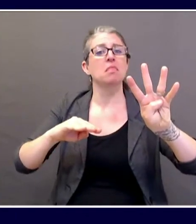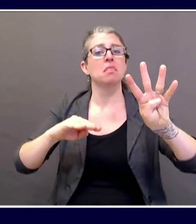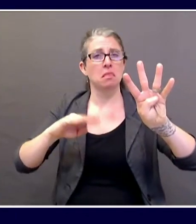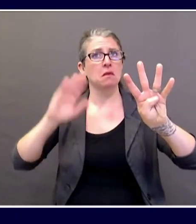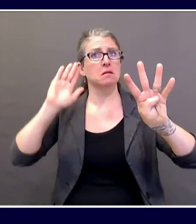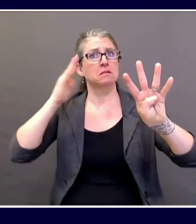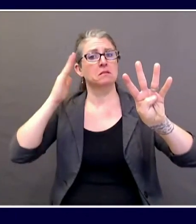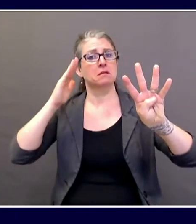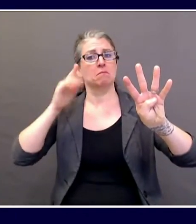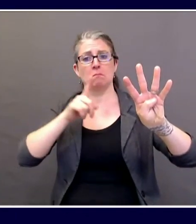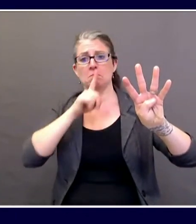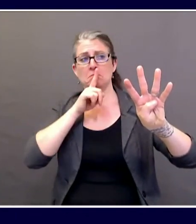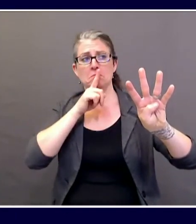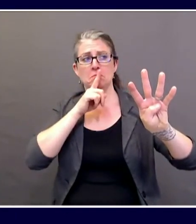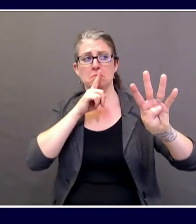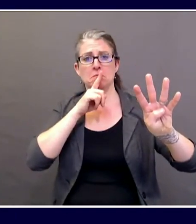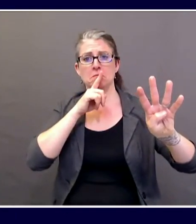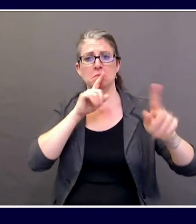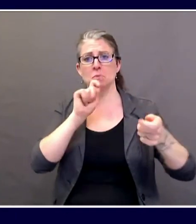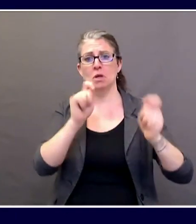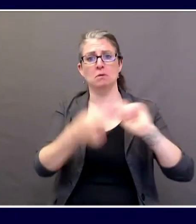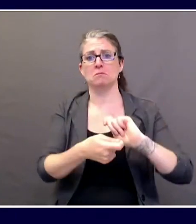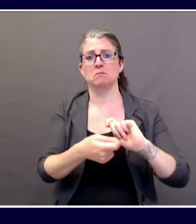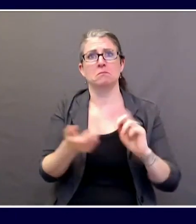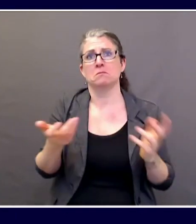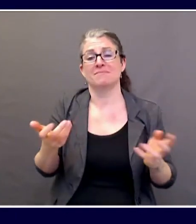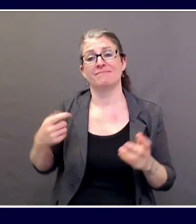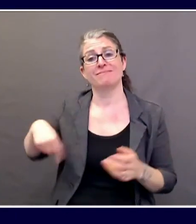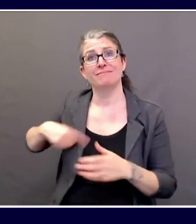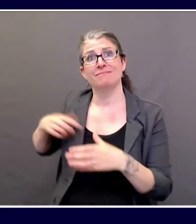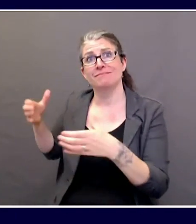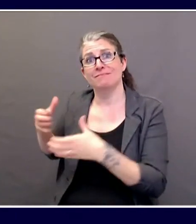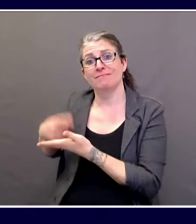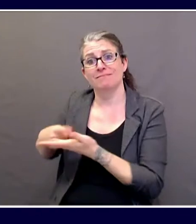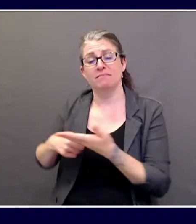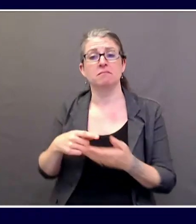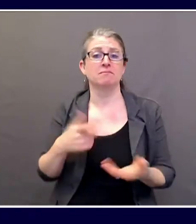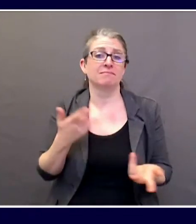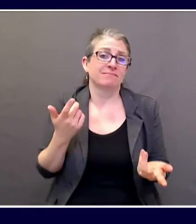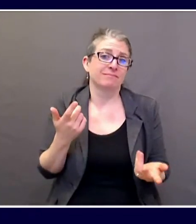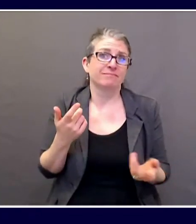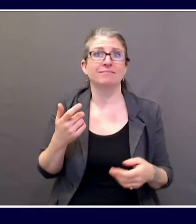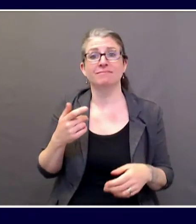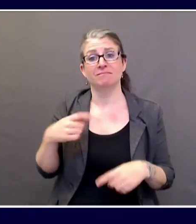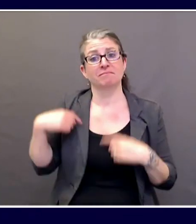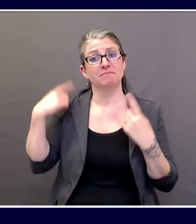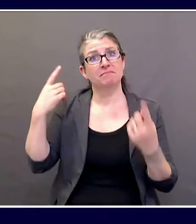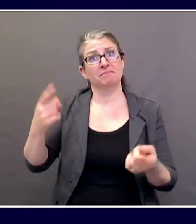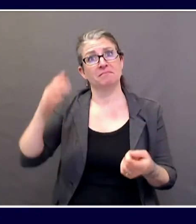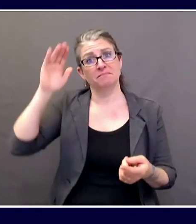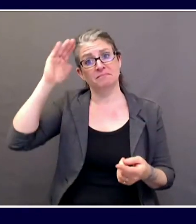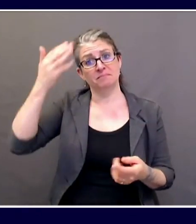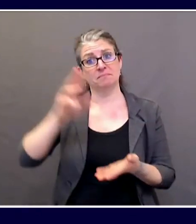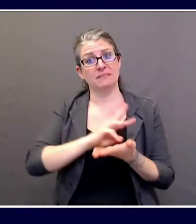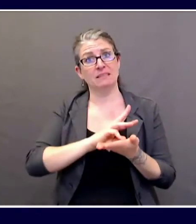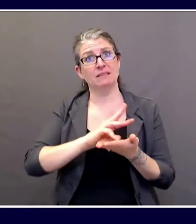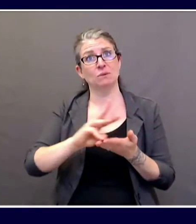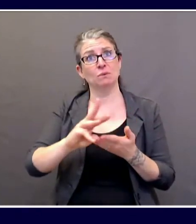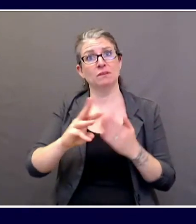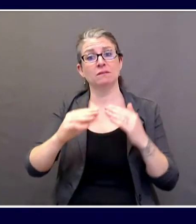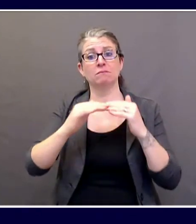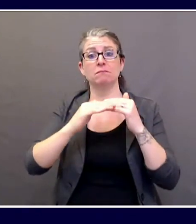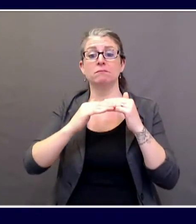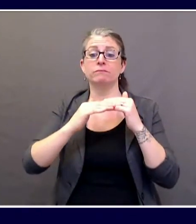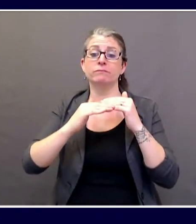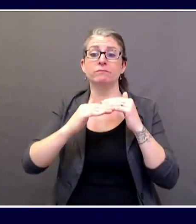won't. It's theoretically possible that the pandemic could take a really significant turn south and things could get